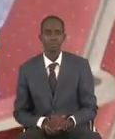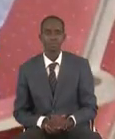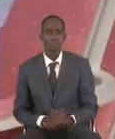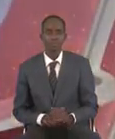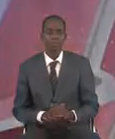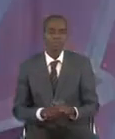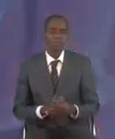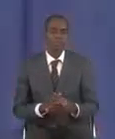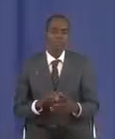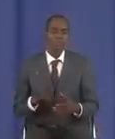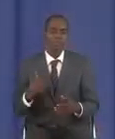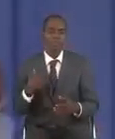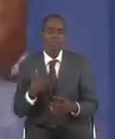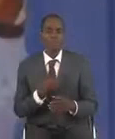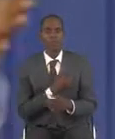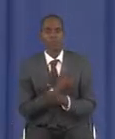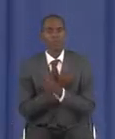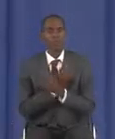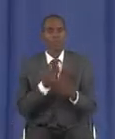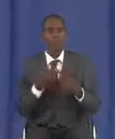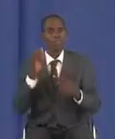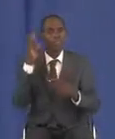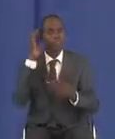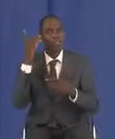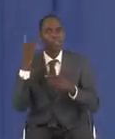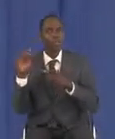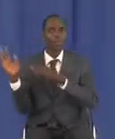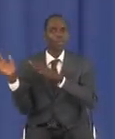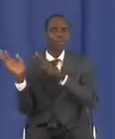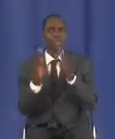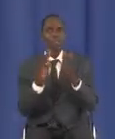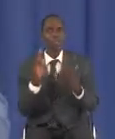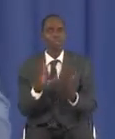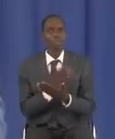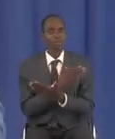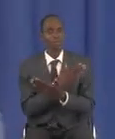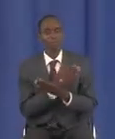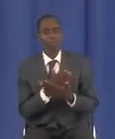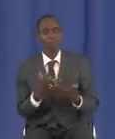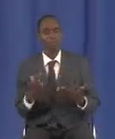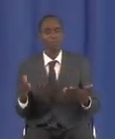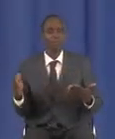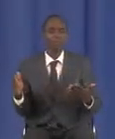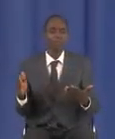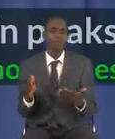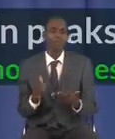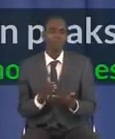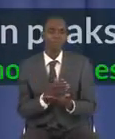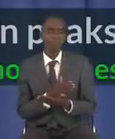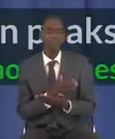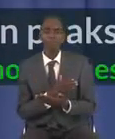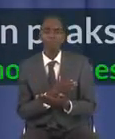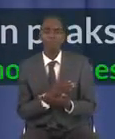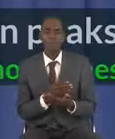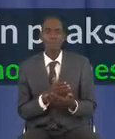loves to hear the wind sing as it whistles through the pines on mountains.